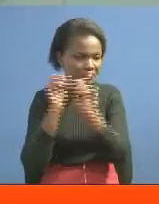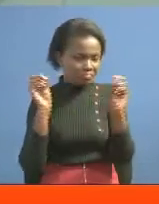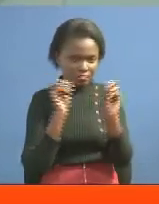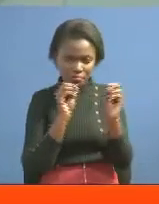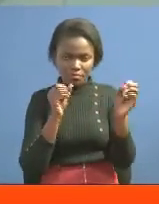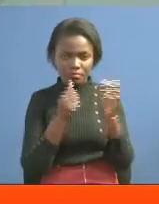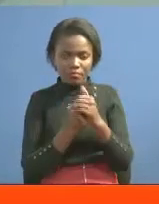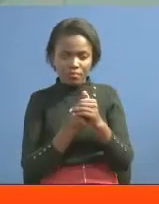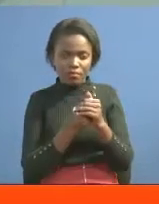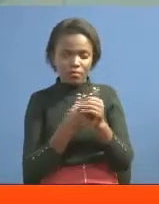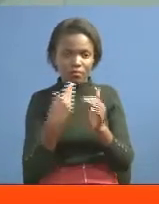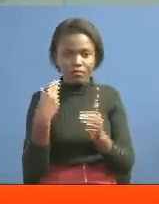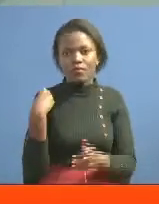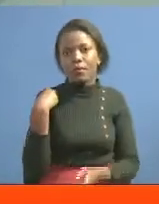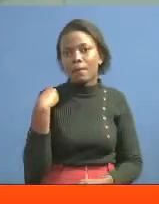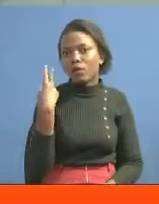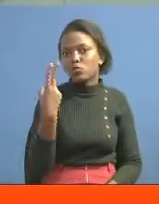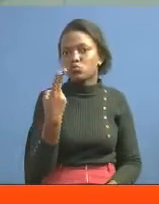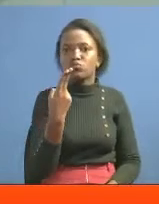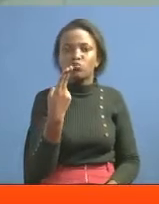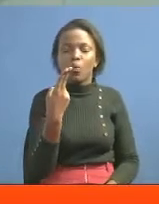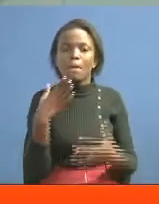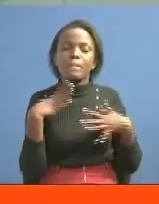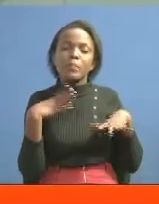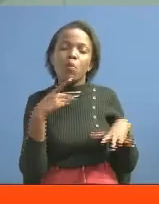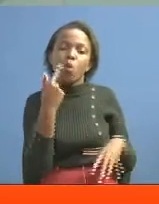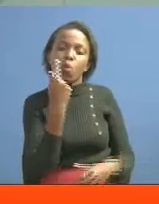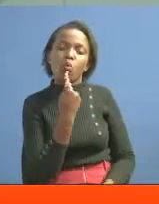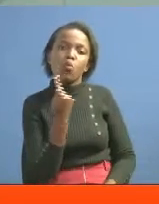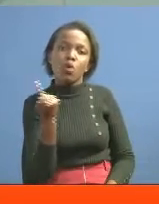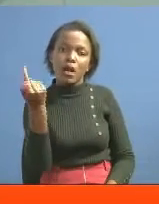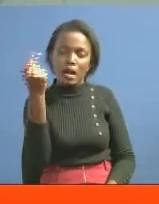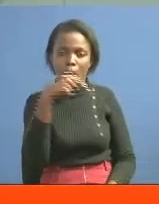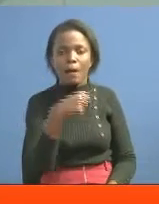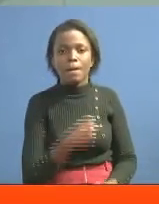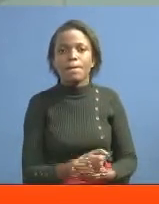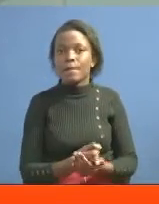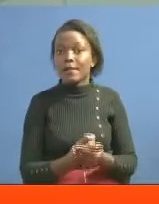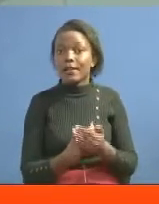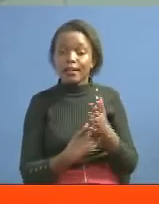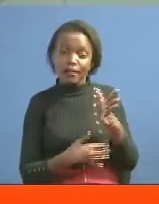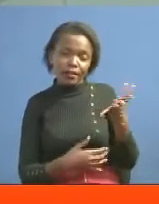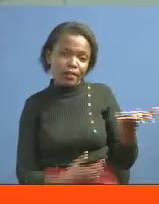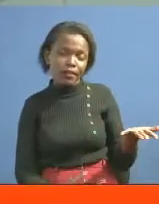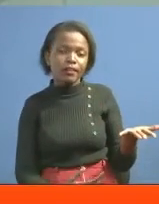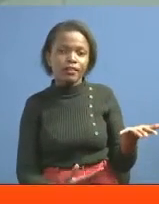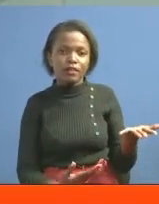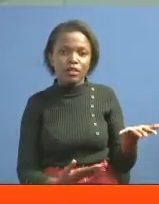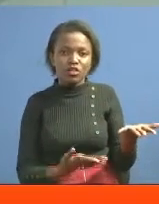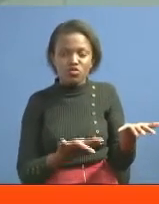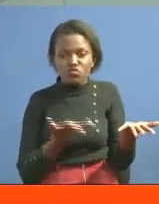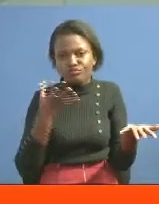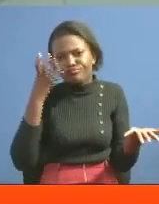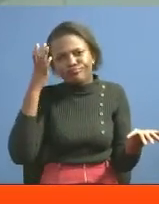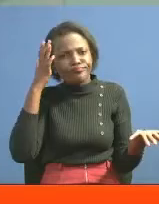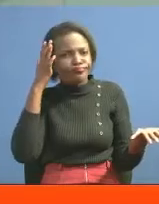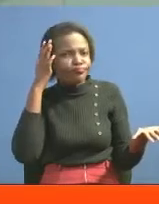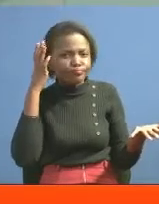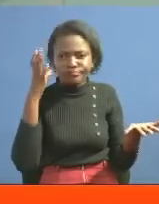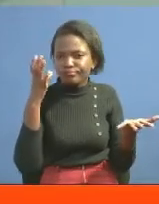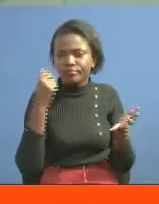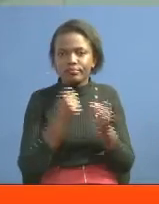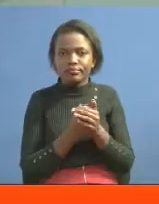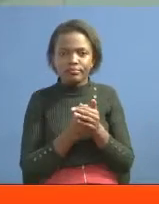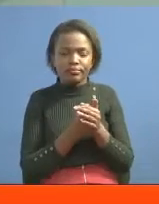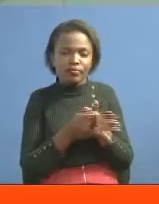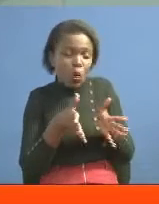business. Then number two is for those people who want to come in. So in this case, then you might want to consider, I call